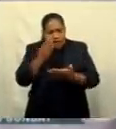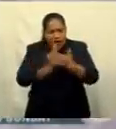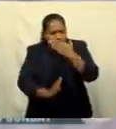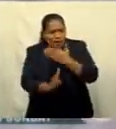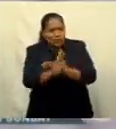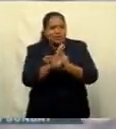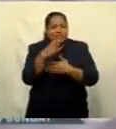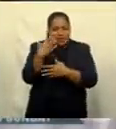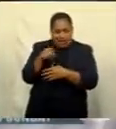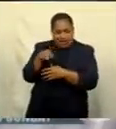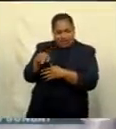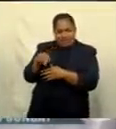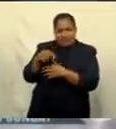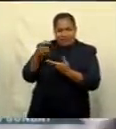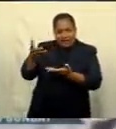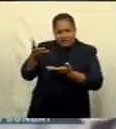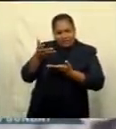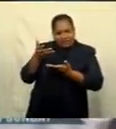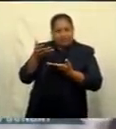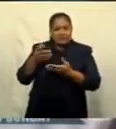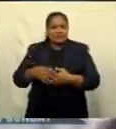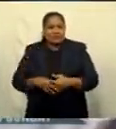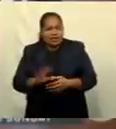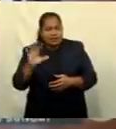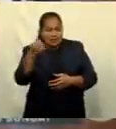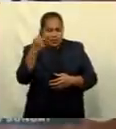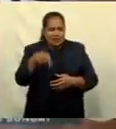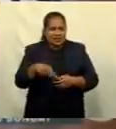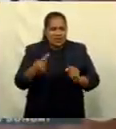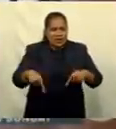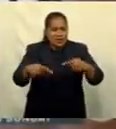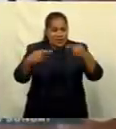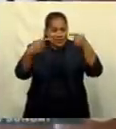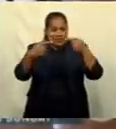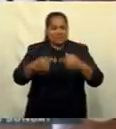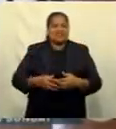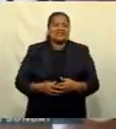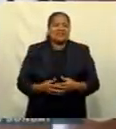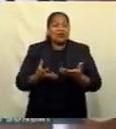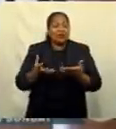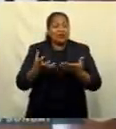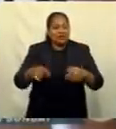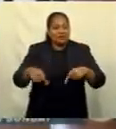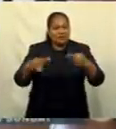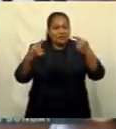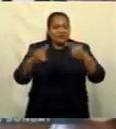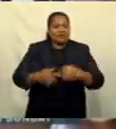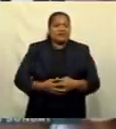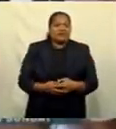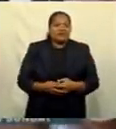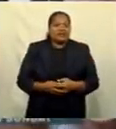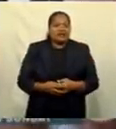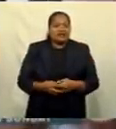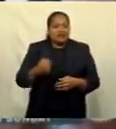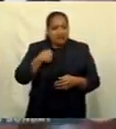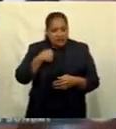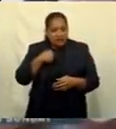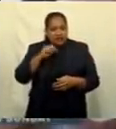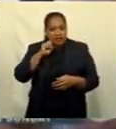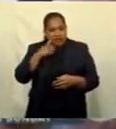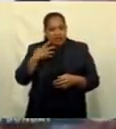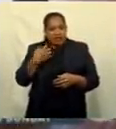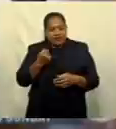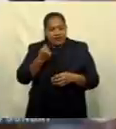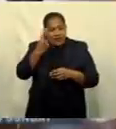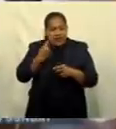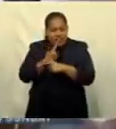that title and to be able to win this competition. I'm genuinely going to take a week to process